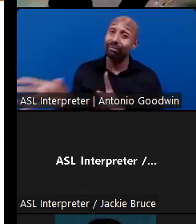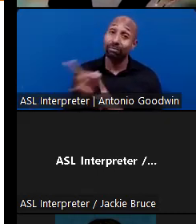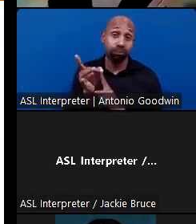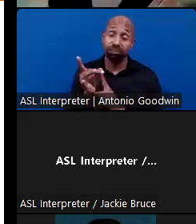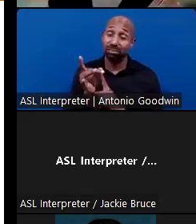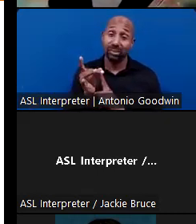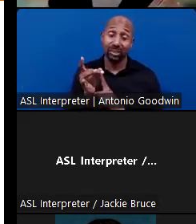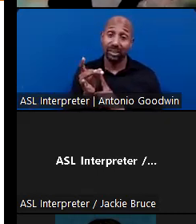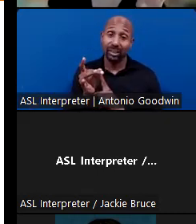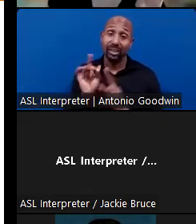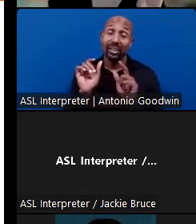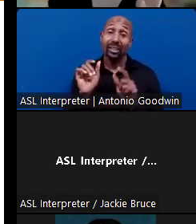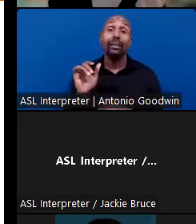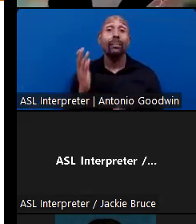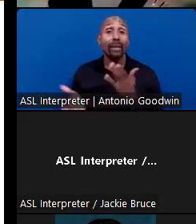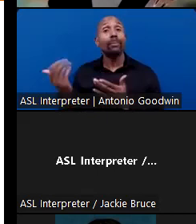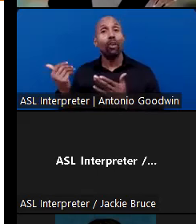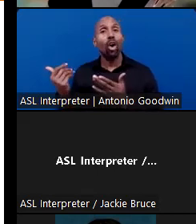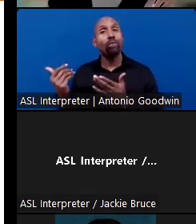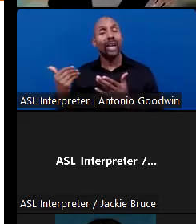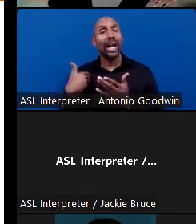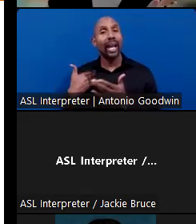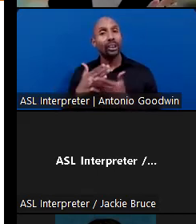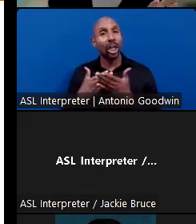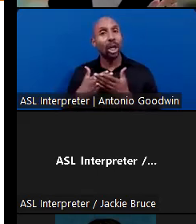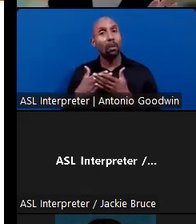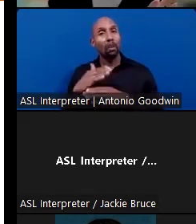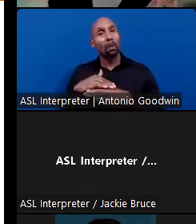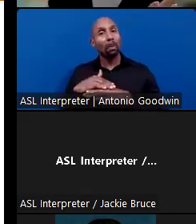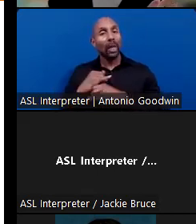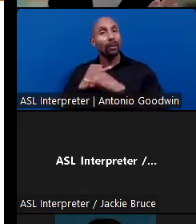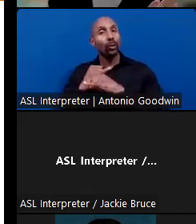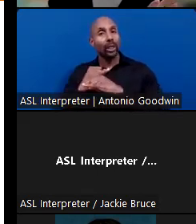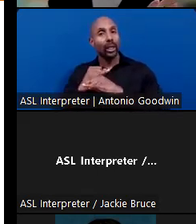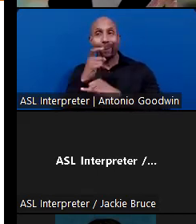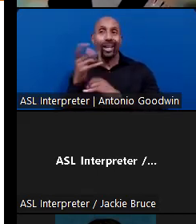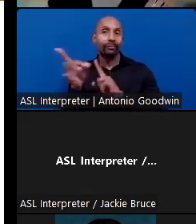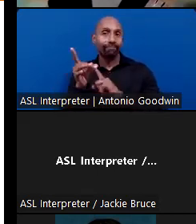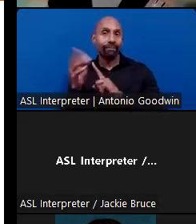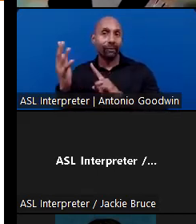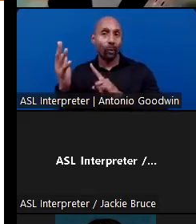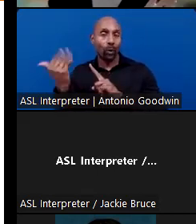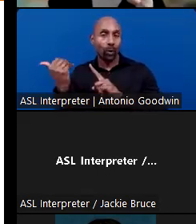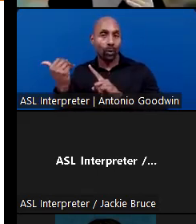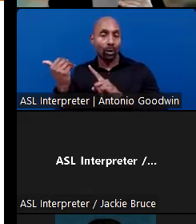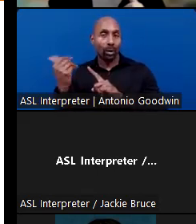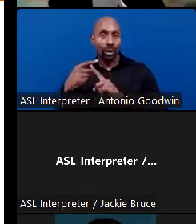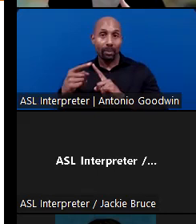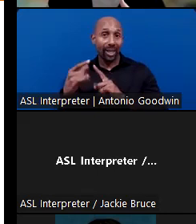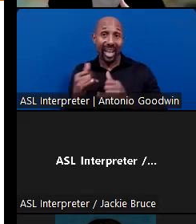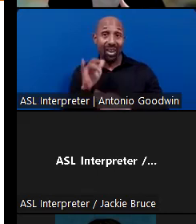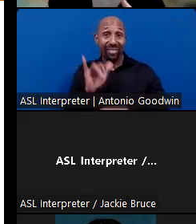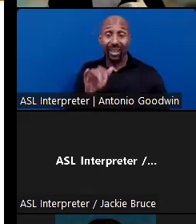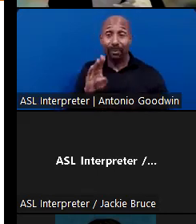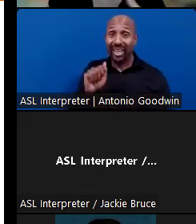immunity, and if you're not up to date with the vaccines and boosters, they may have started to